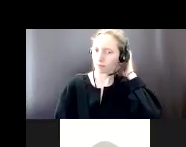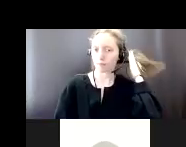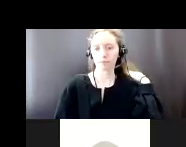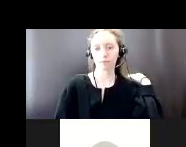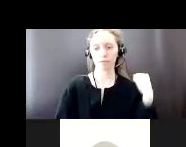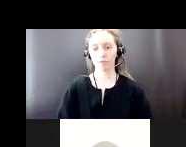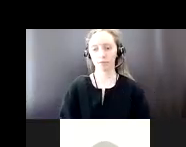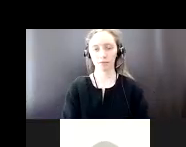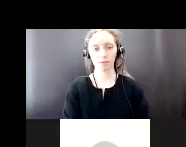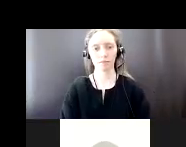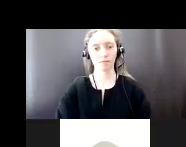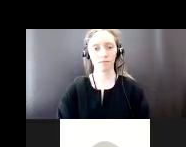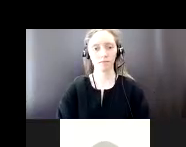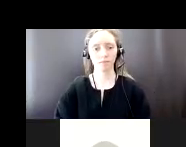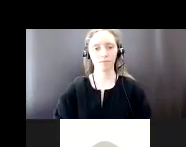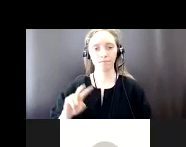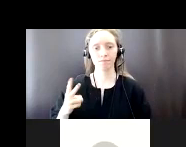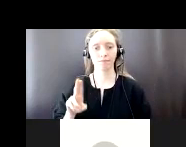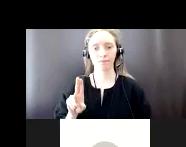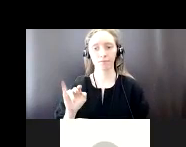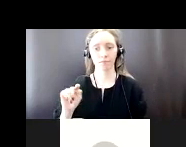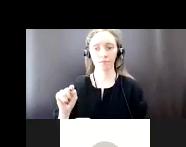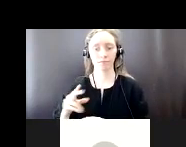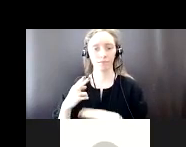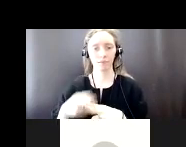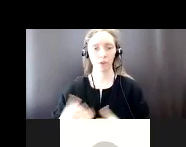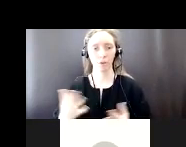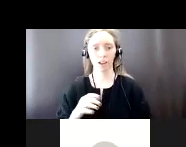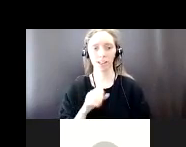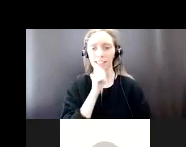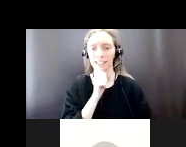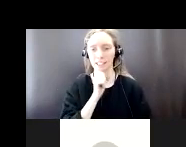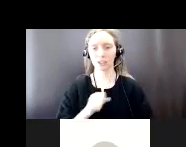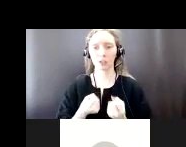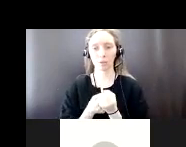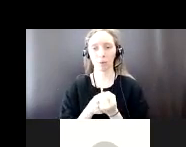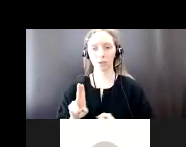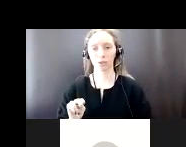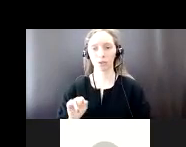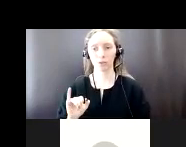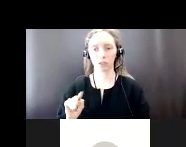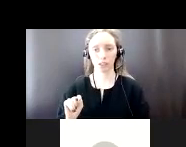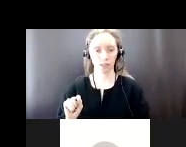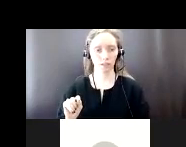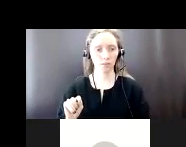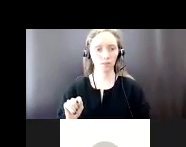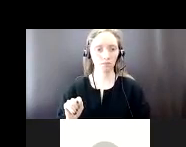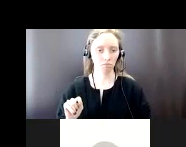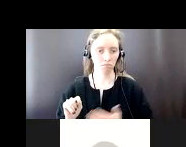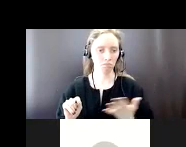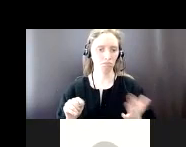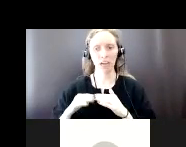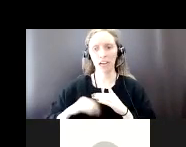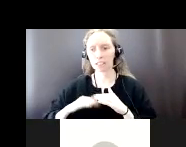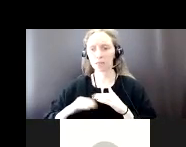So the second unit is the senior support unit. They are, I think, a little bit less than 60 volunteers